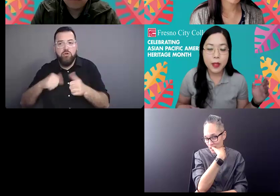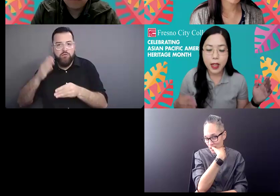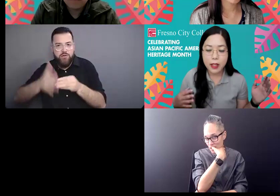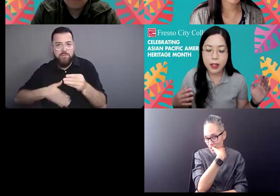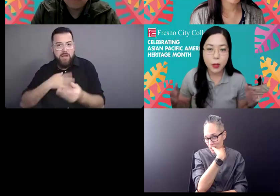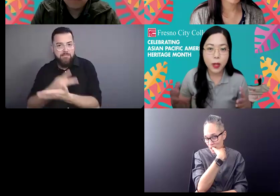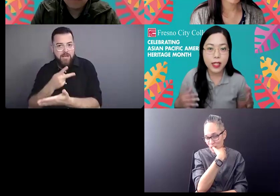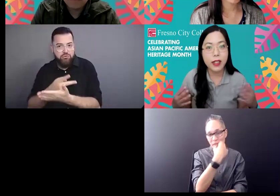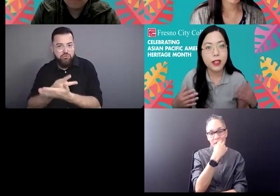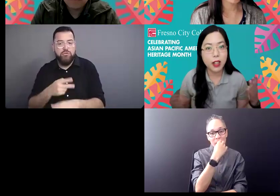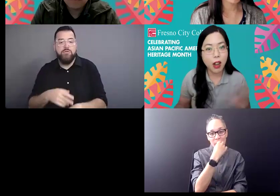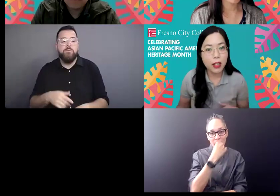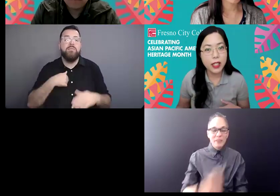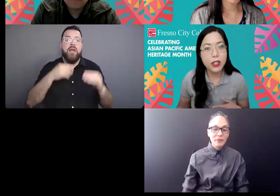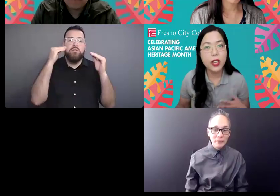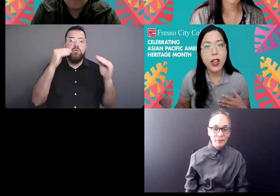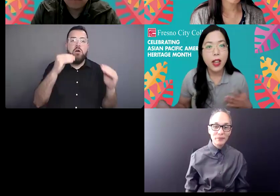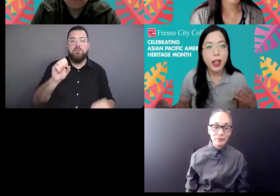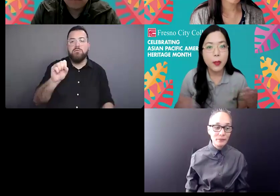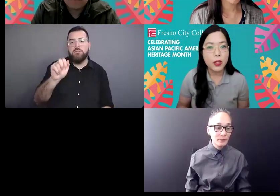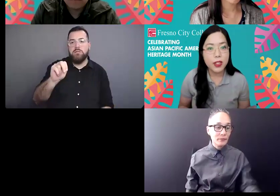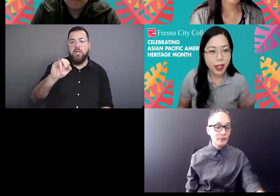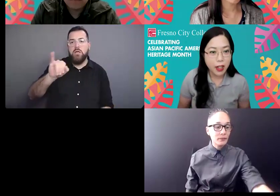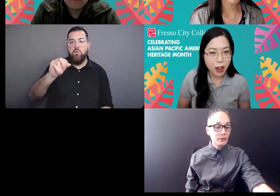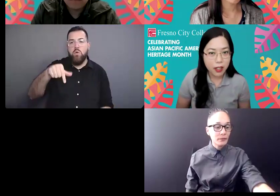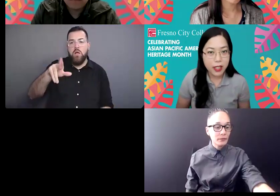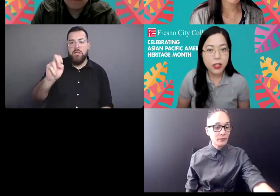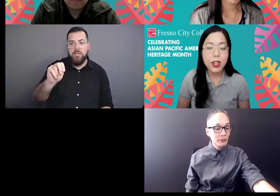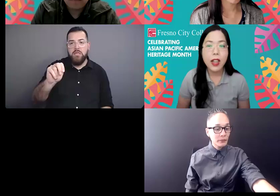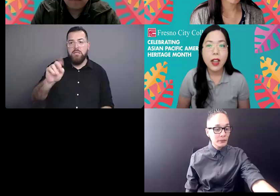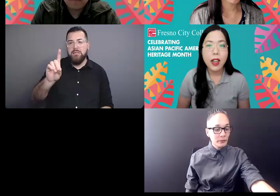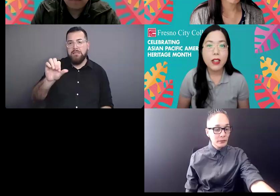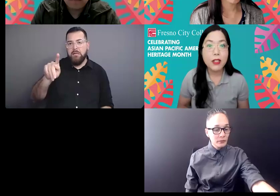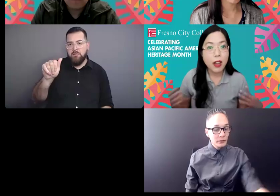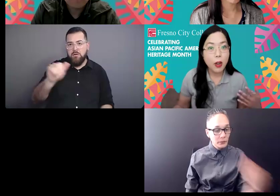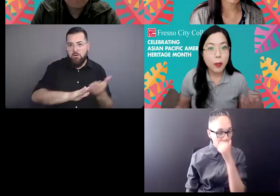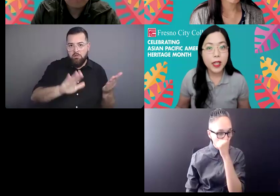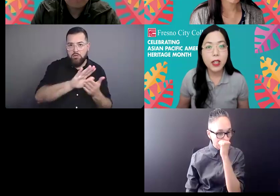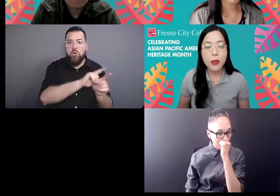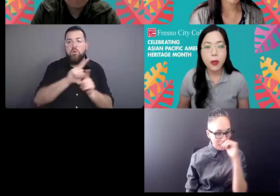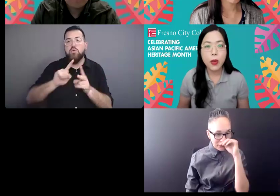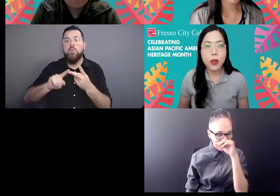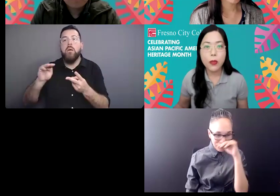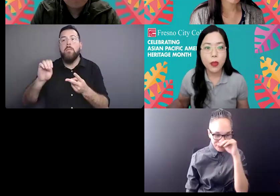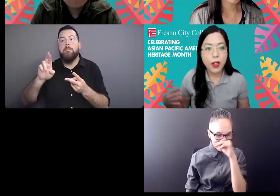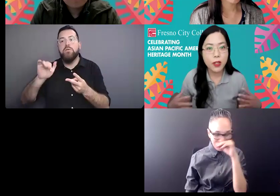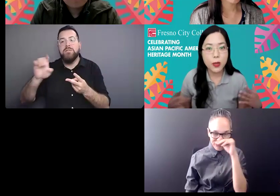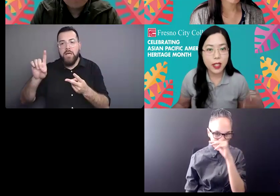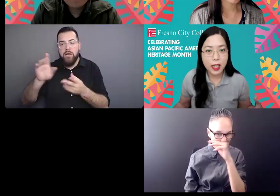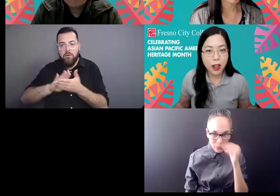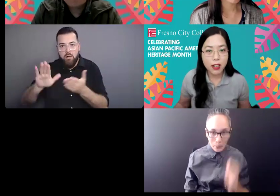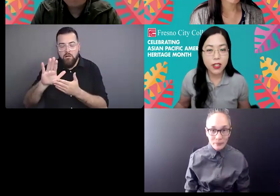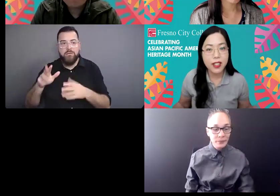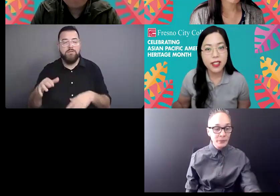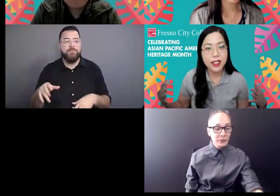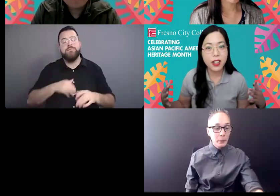at San Joaquin Delta College and Merced College. Saw an opening for Fresno